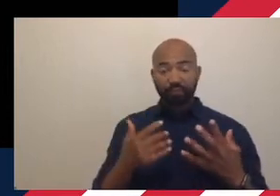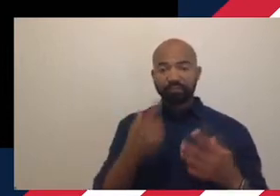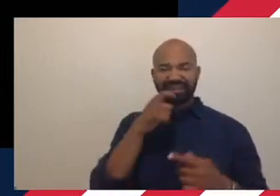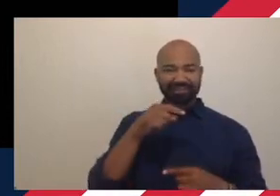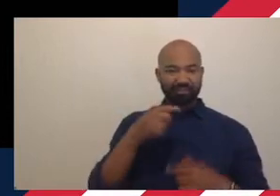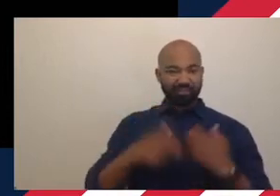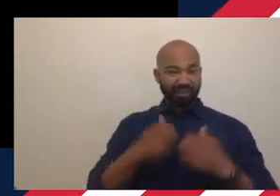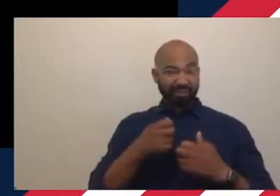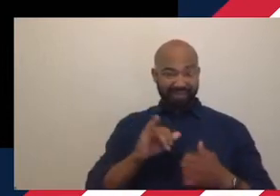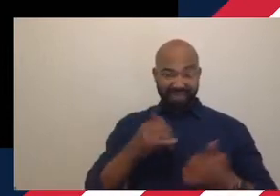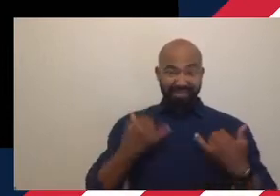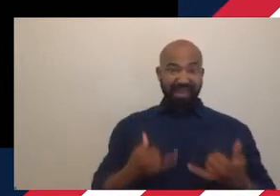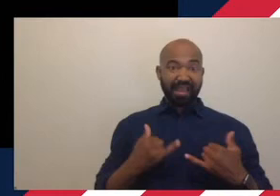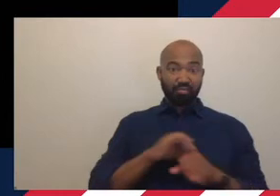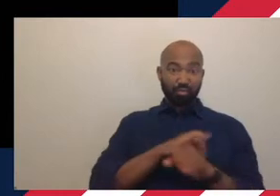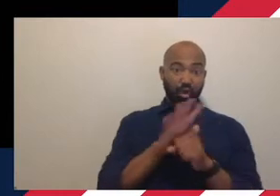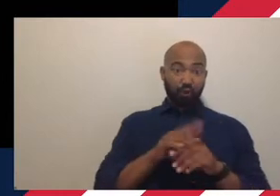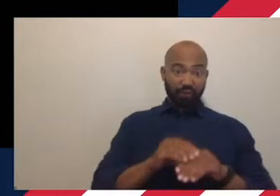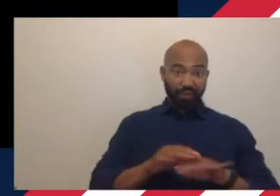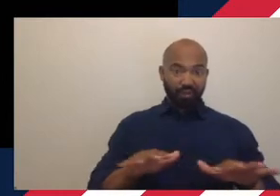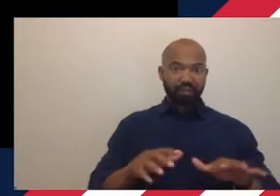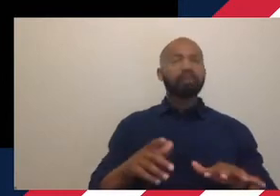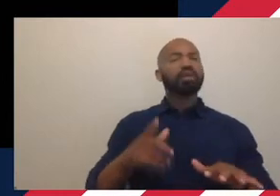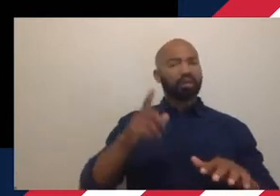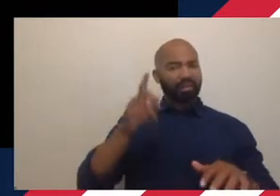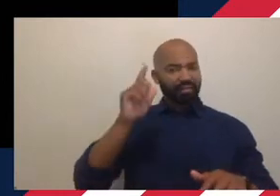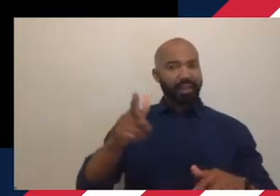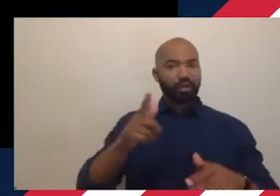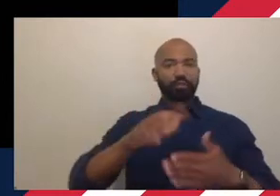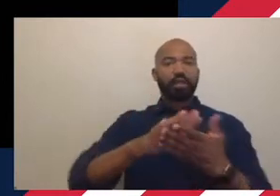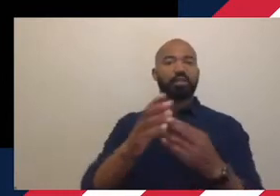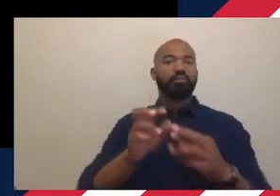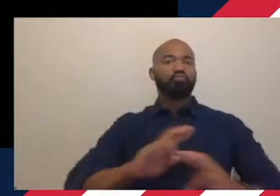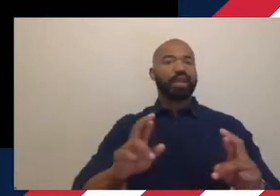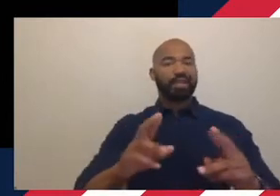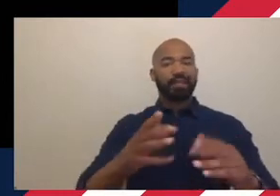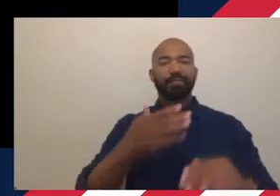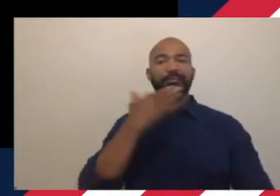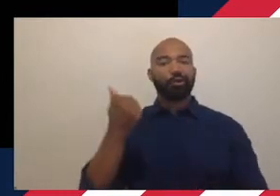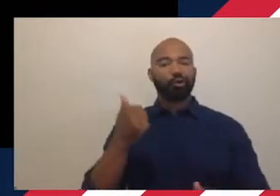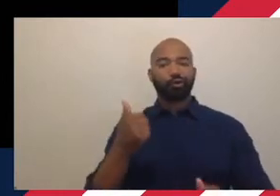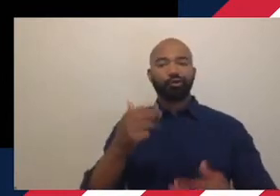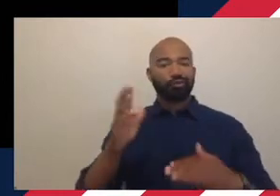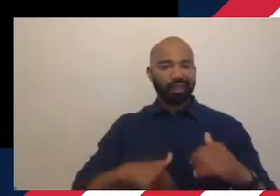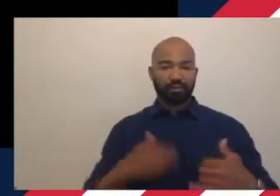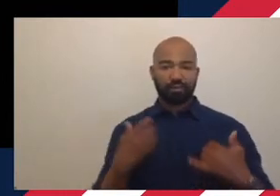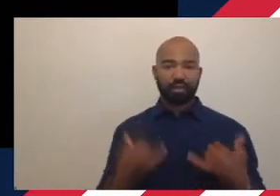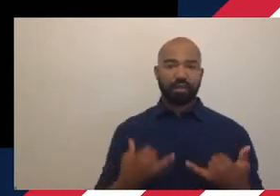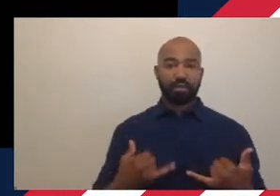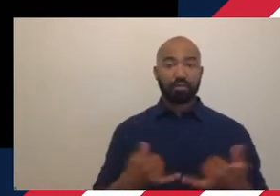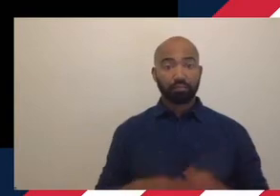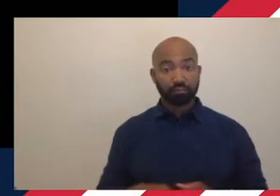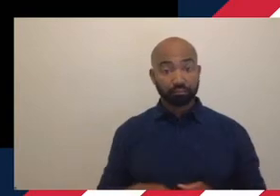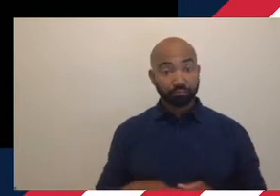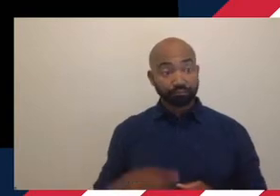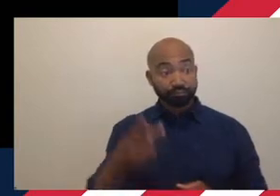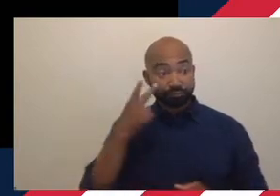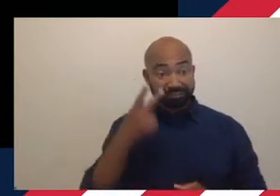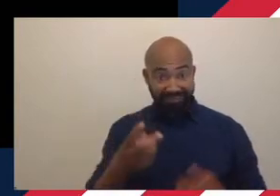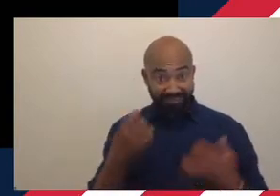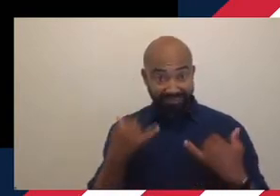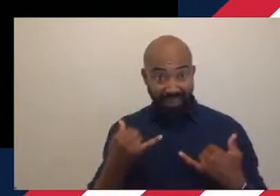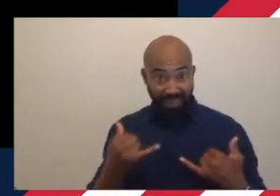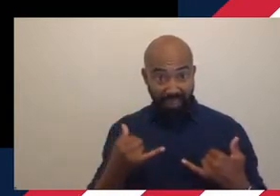would already have been better prepared to help us. As you can see on today, I am wearing